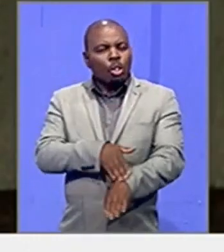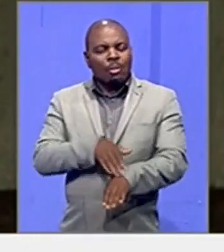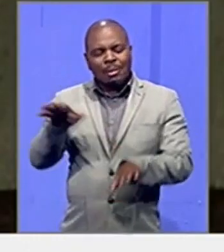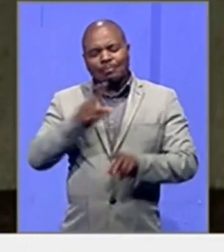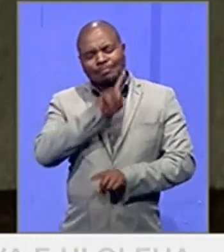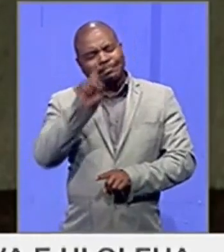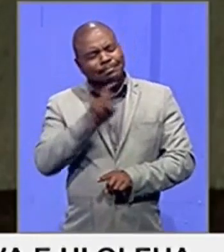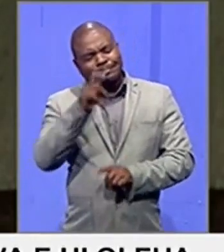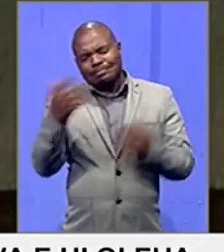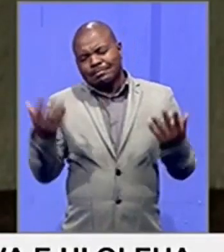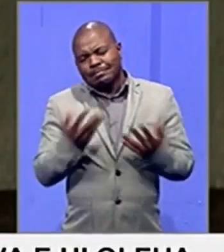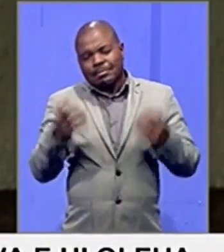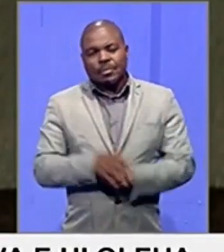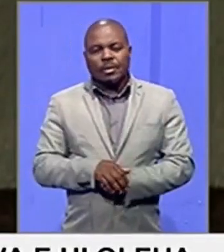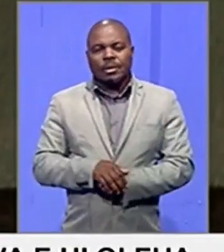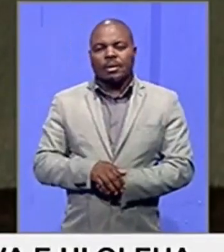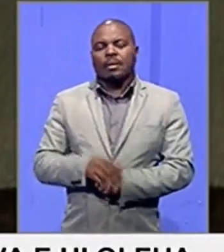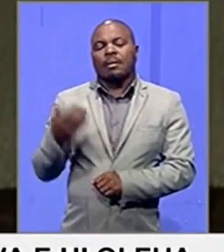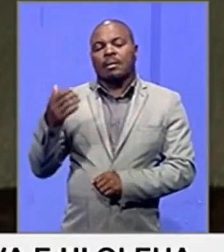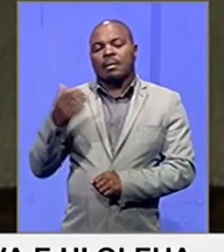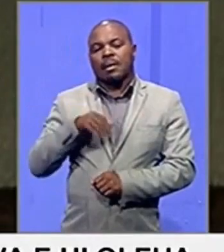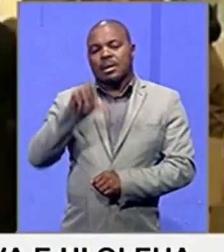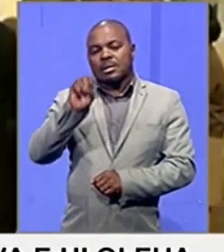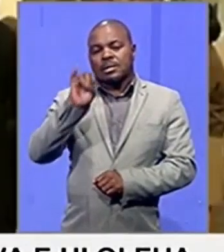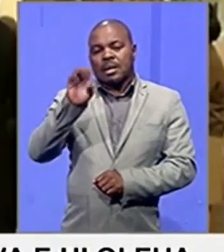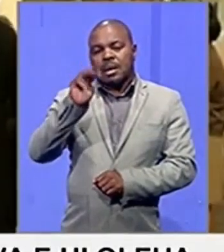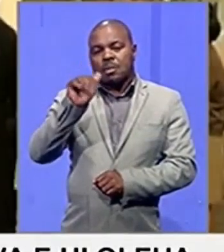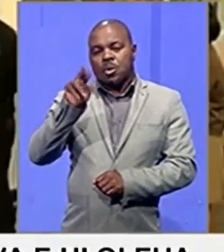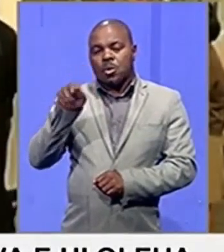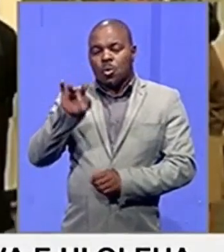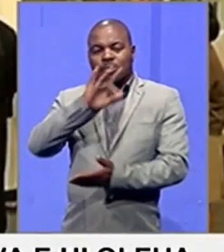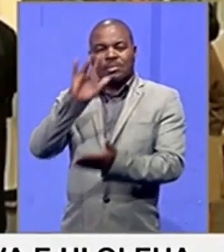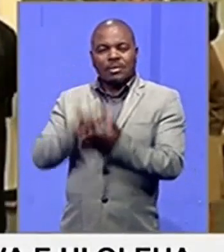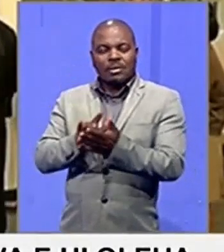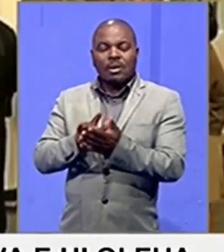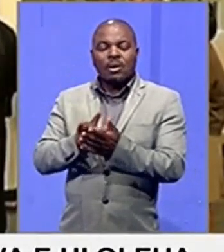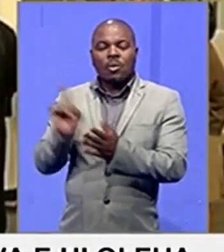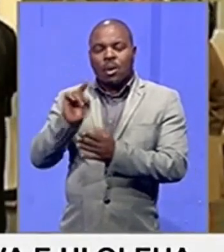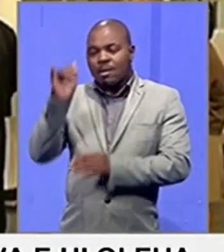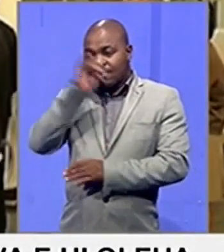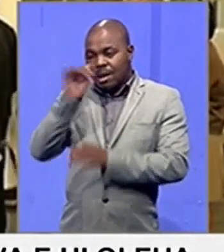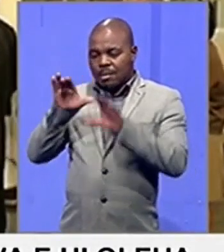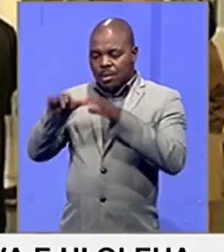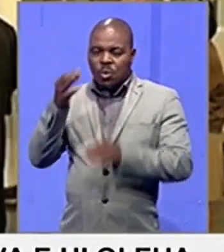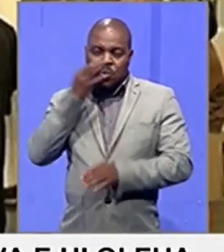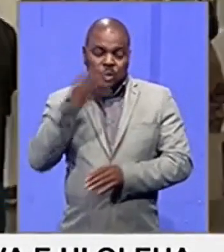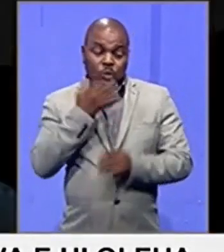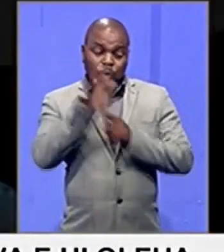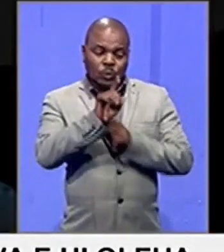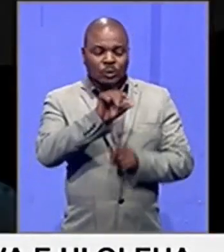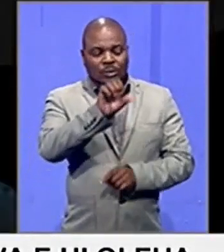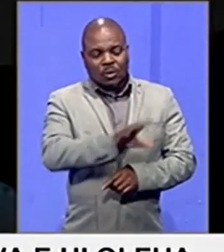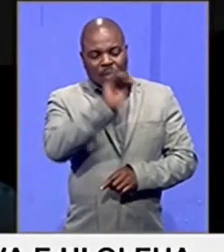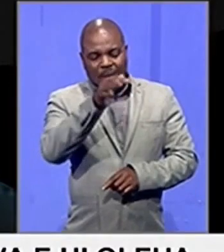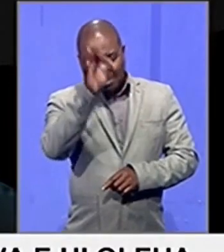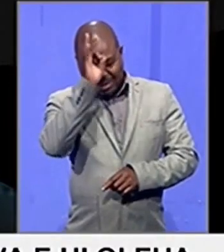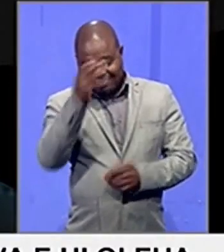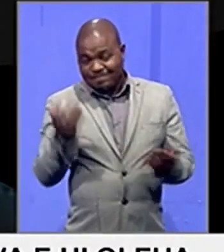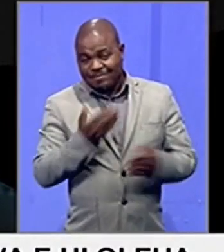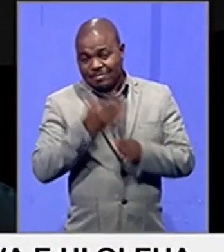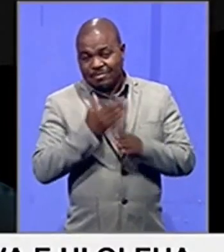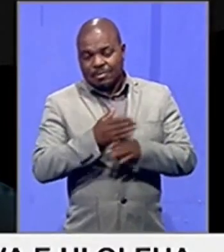Simon Howell wa Center for Criminology Cape Town o re sena se bontsha ho hloleha ha tsamaiso ya toka le tshebeletso ya sepolesa. The case is